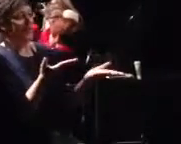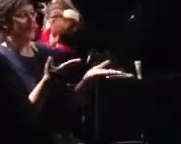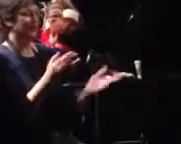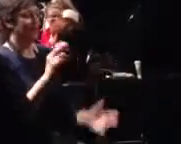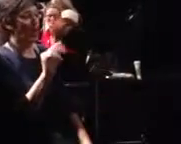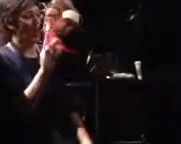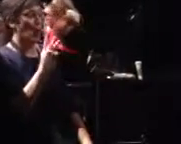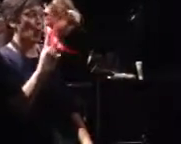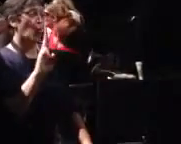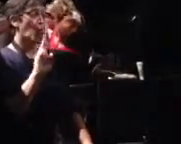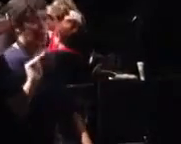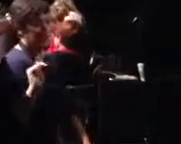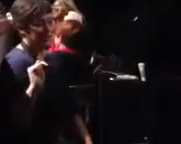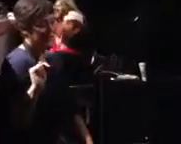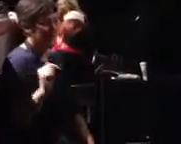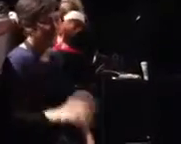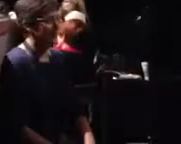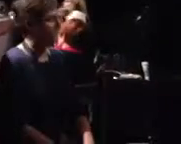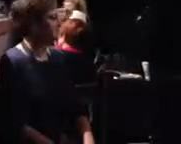What?